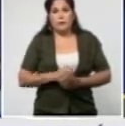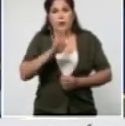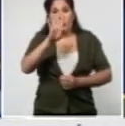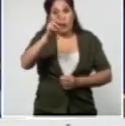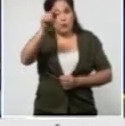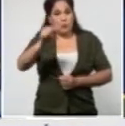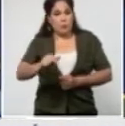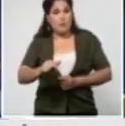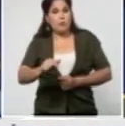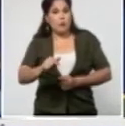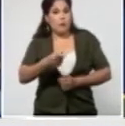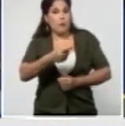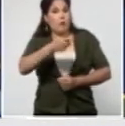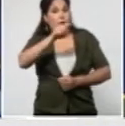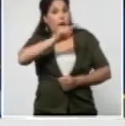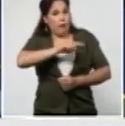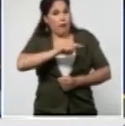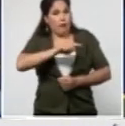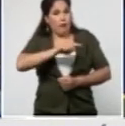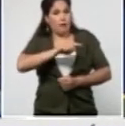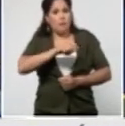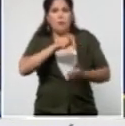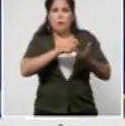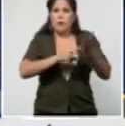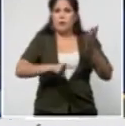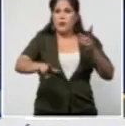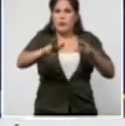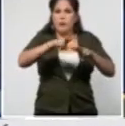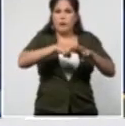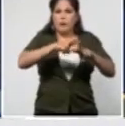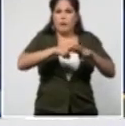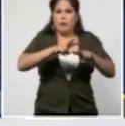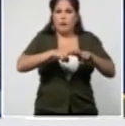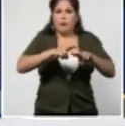The 4 cases belong to Havana province.